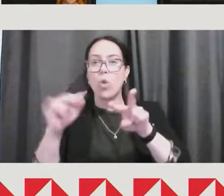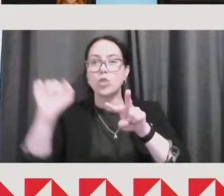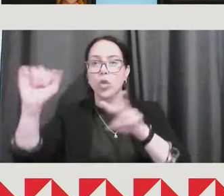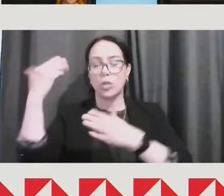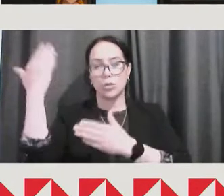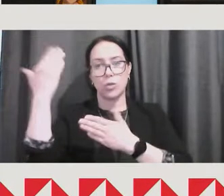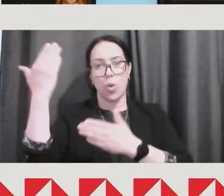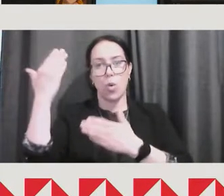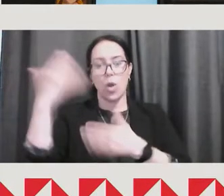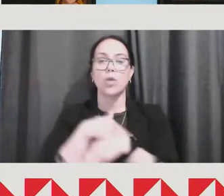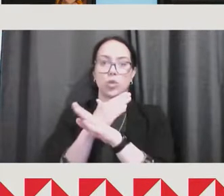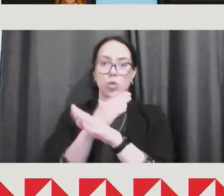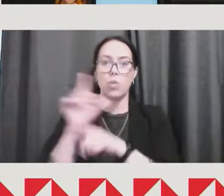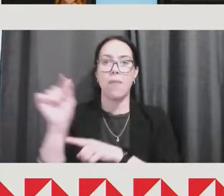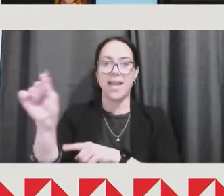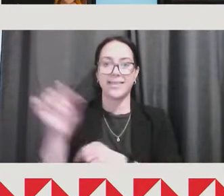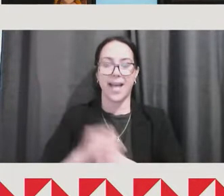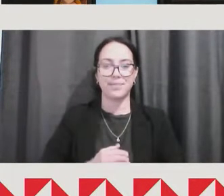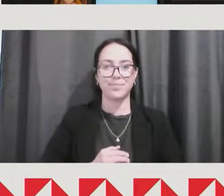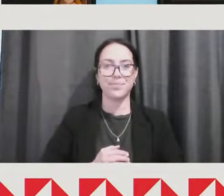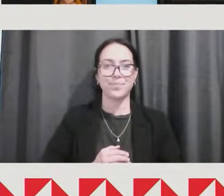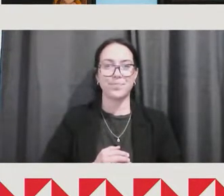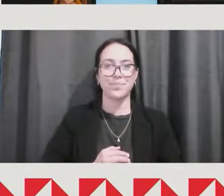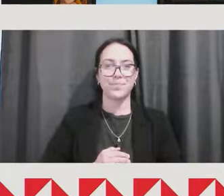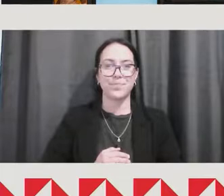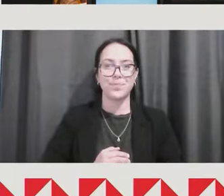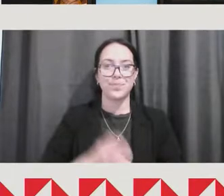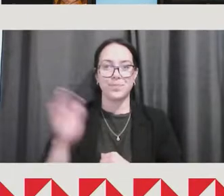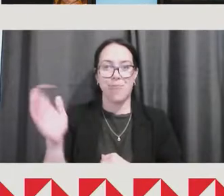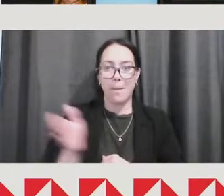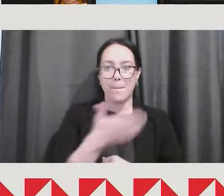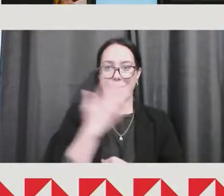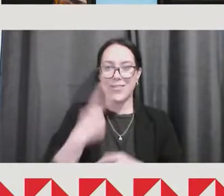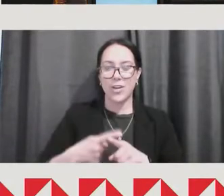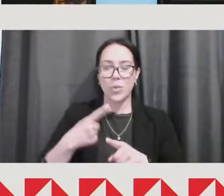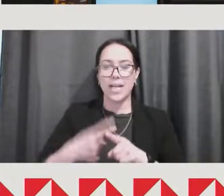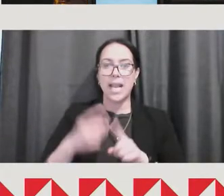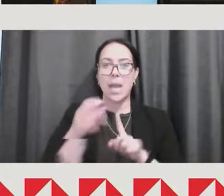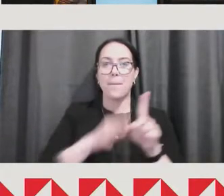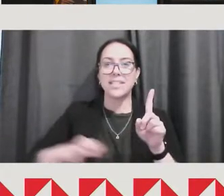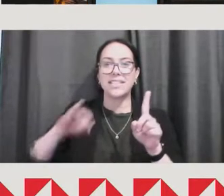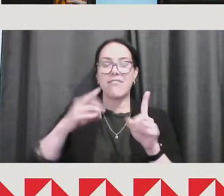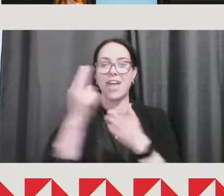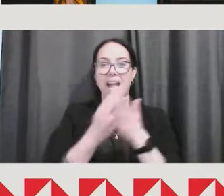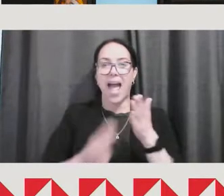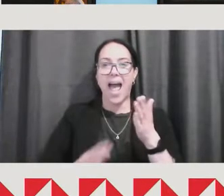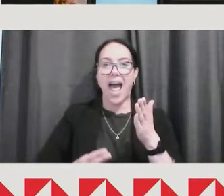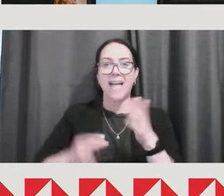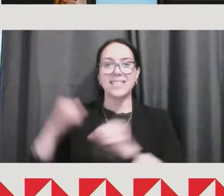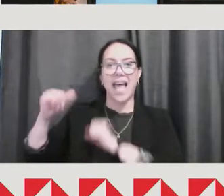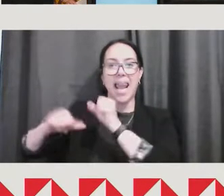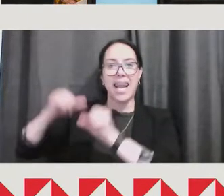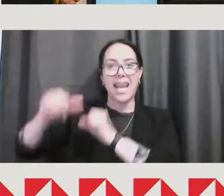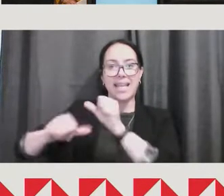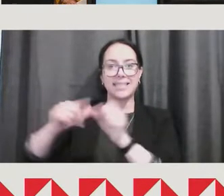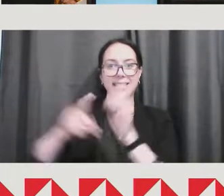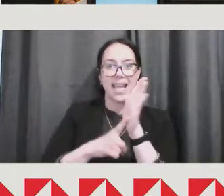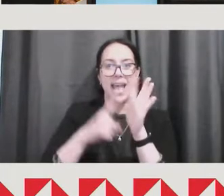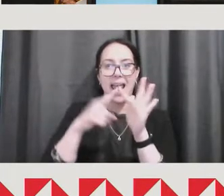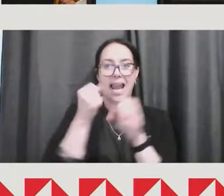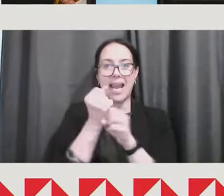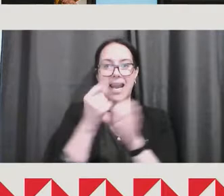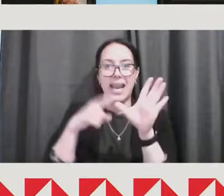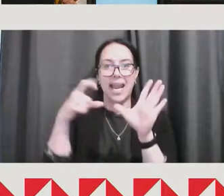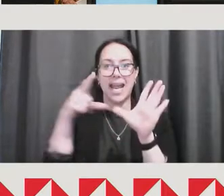on um we'll just move on quickly to the Pacific Arts Legacy project this was born out of um